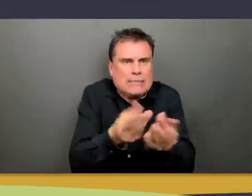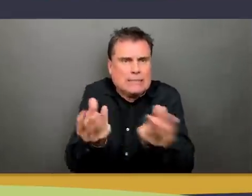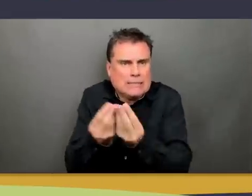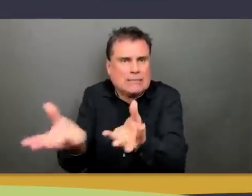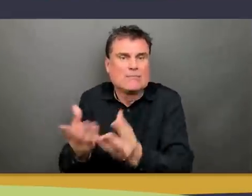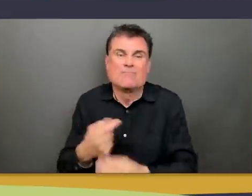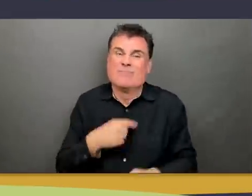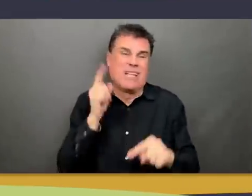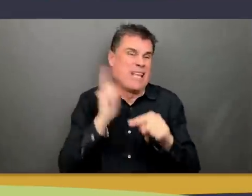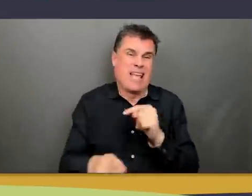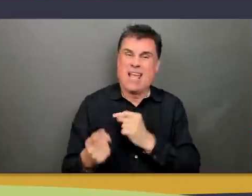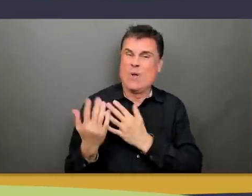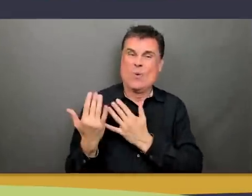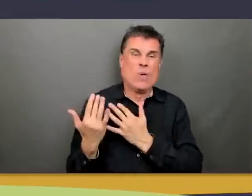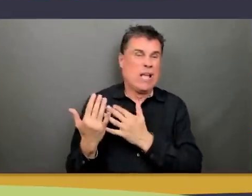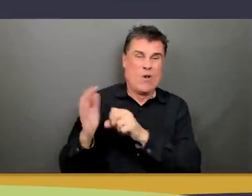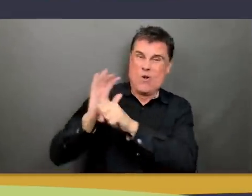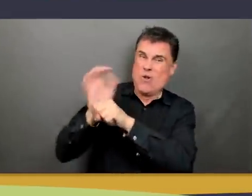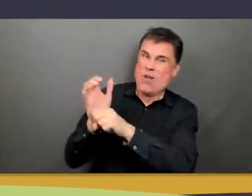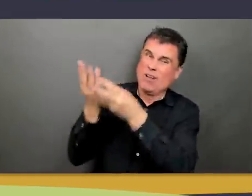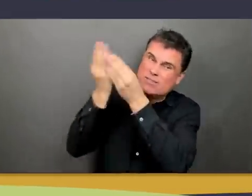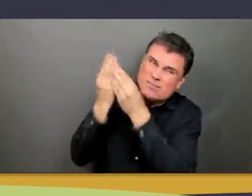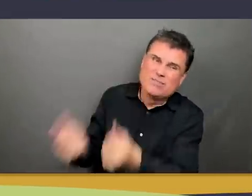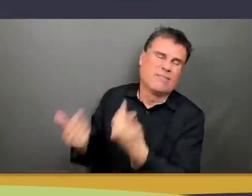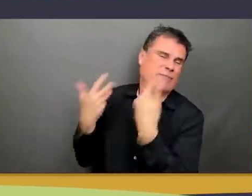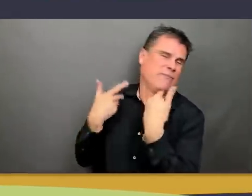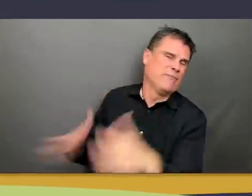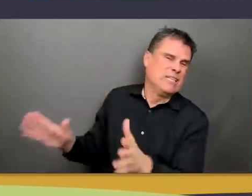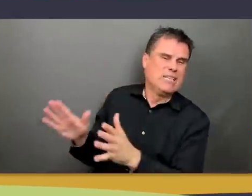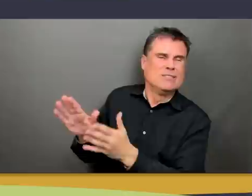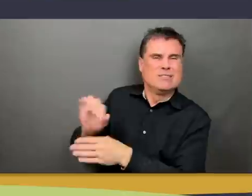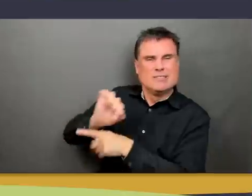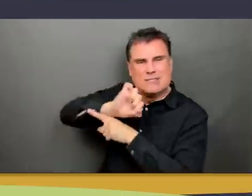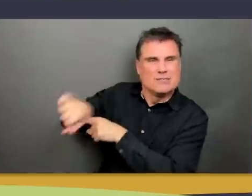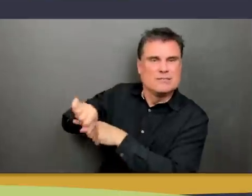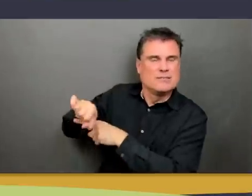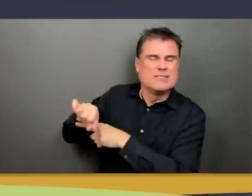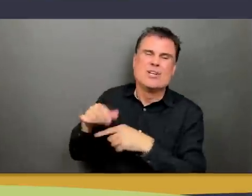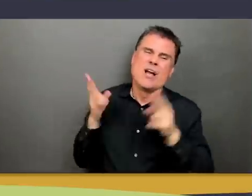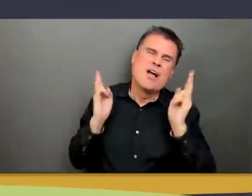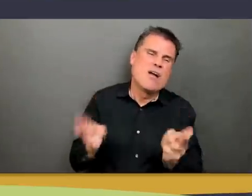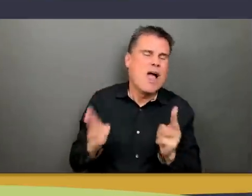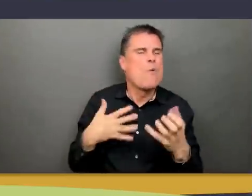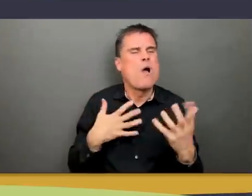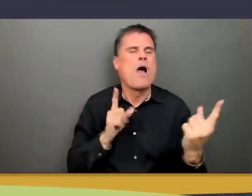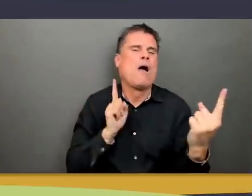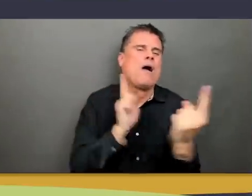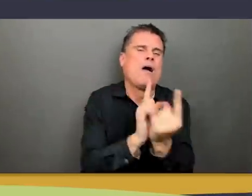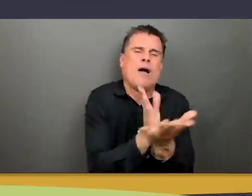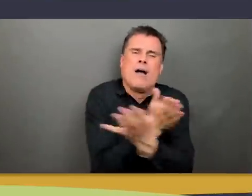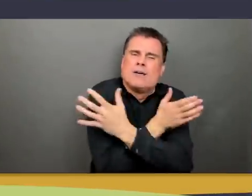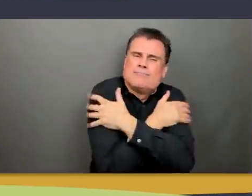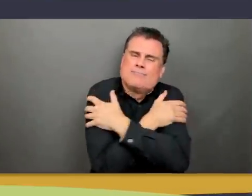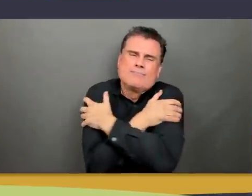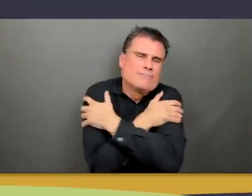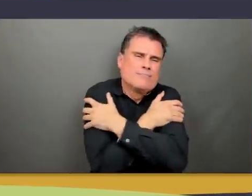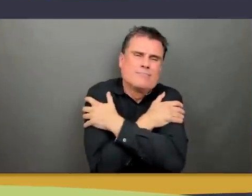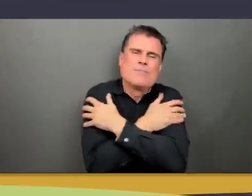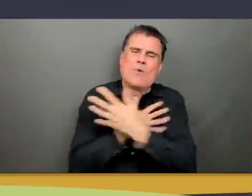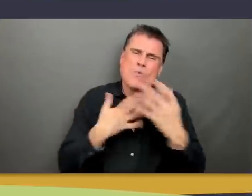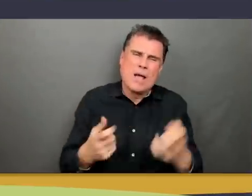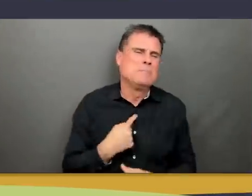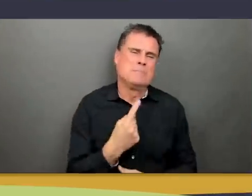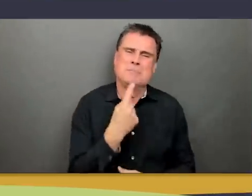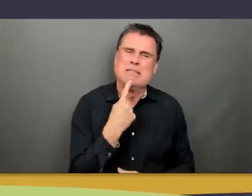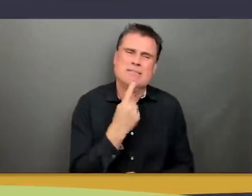share, you know, and tell everybody, I miss, you know, being able to give them hugs. I miss so